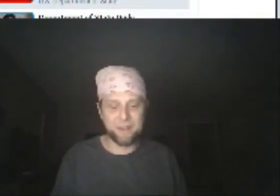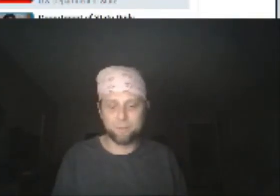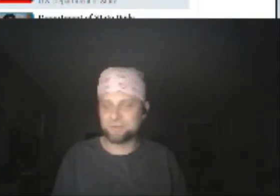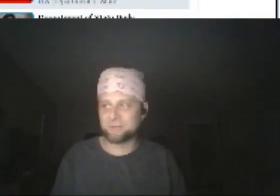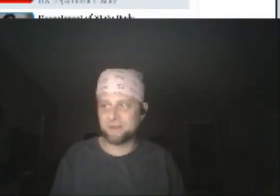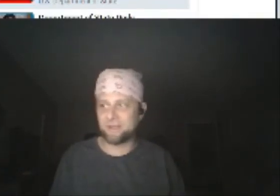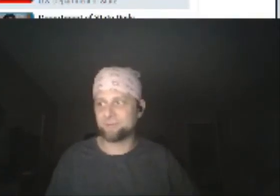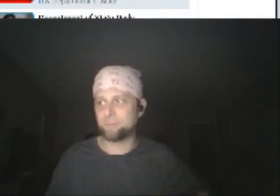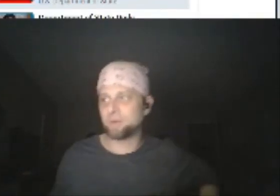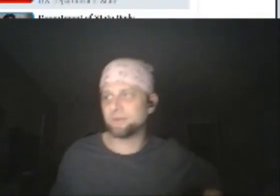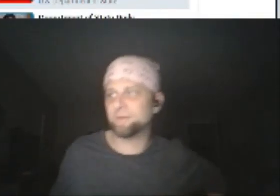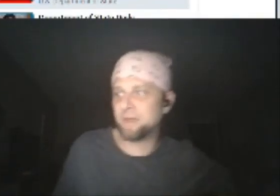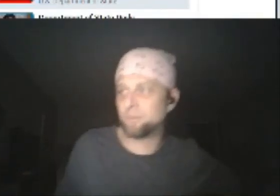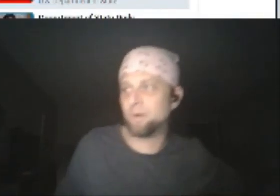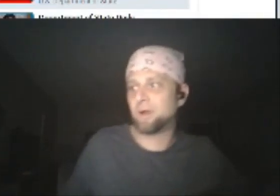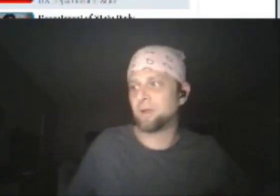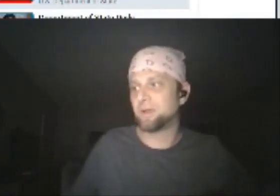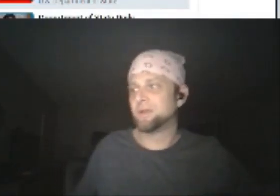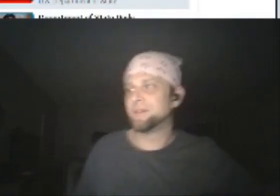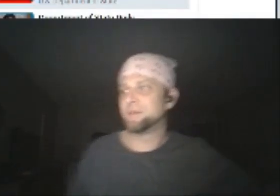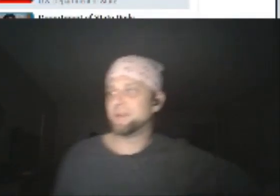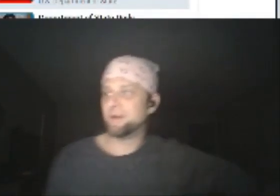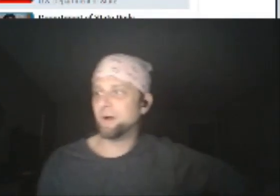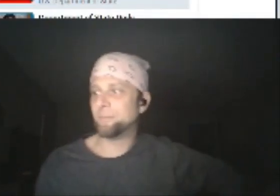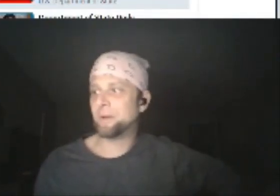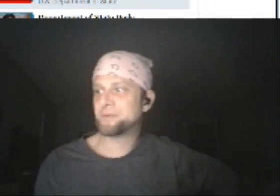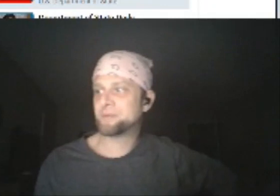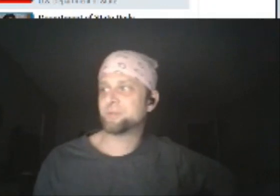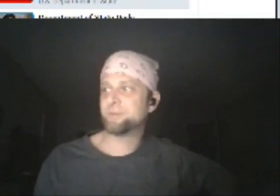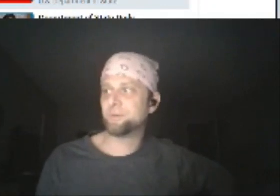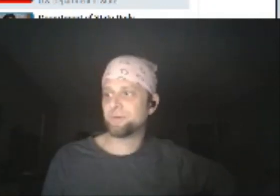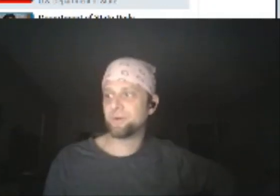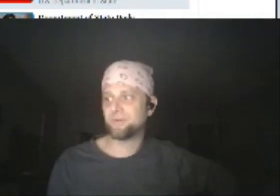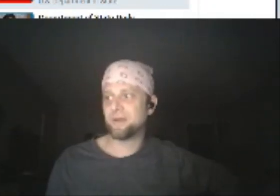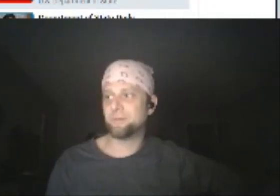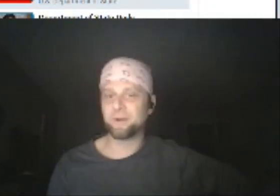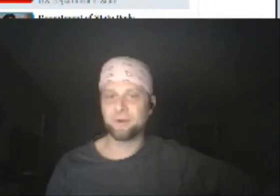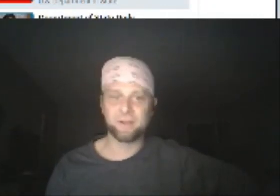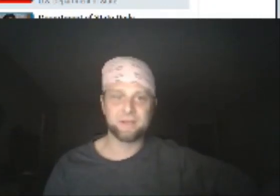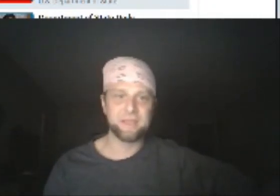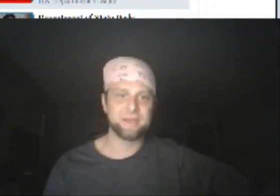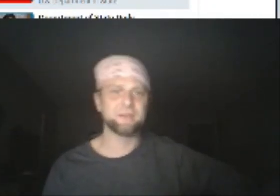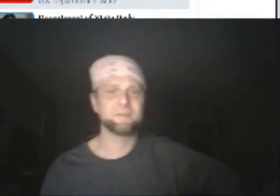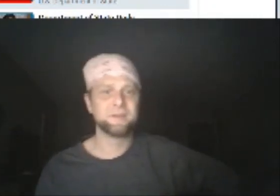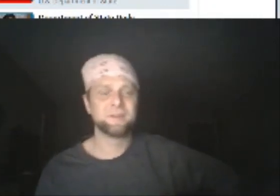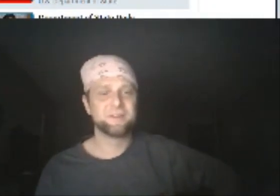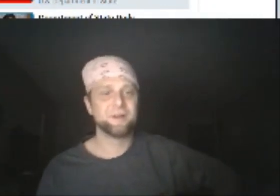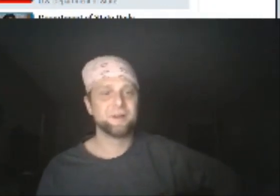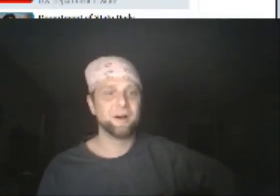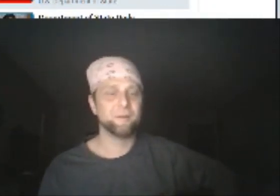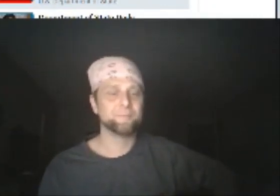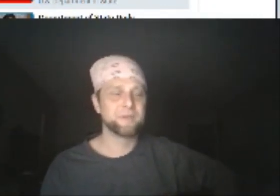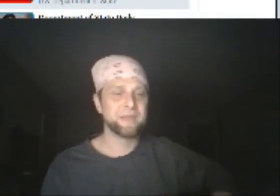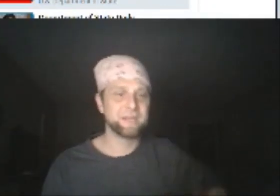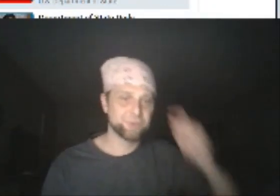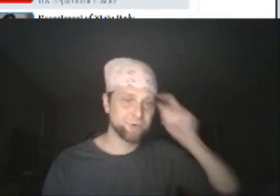I watch a lot of Ava Bartlett, Van Watt. I'm not sure if you've heard of them. They're Canadian... Canadian journalist who's